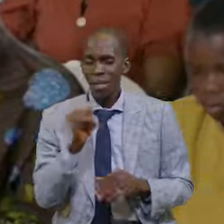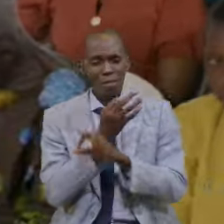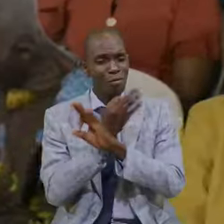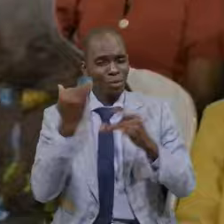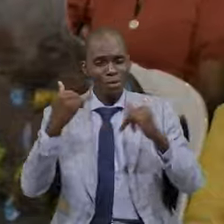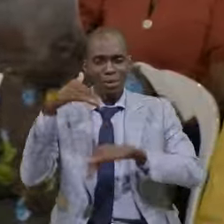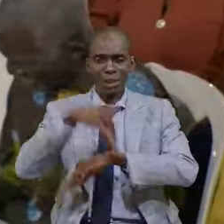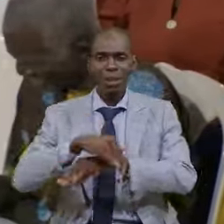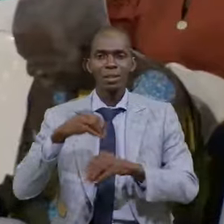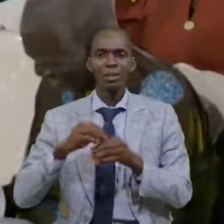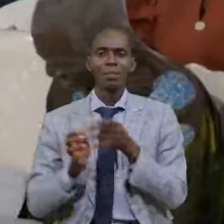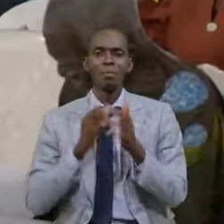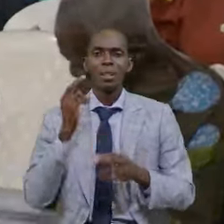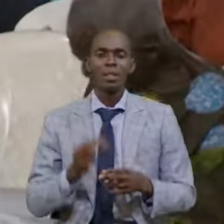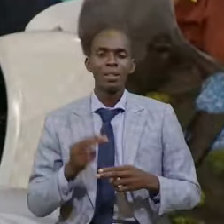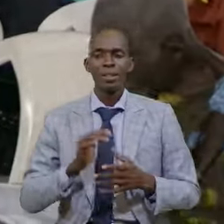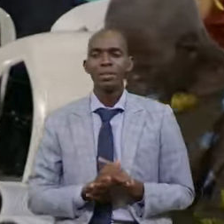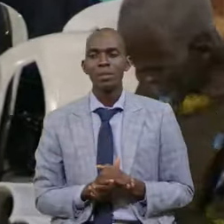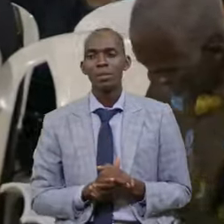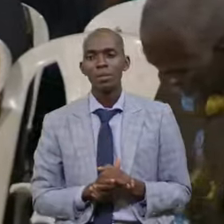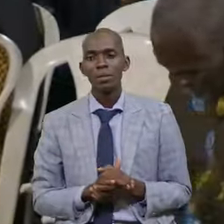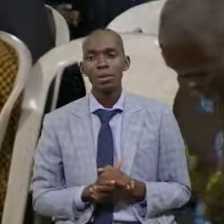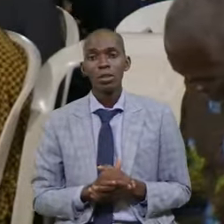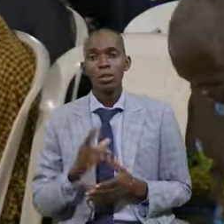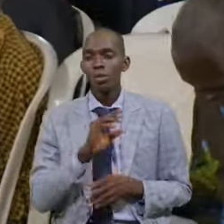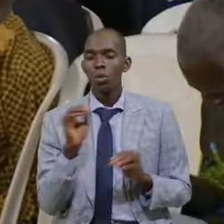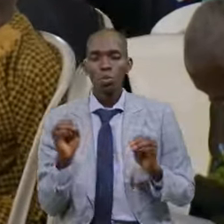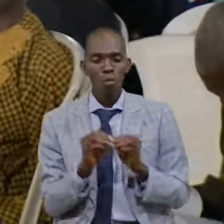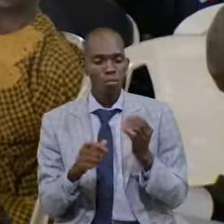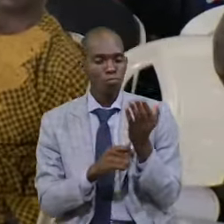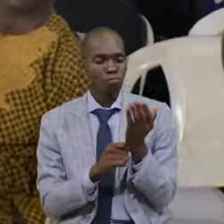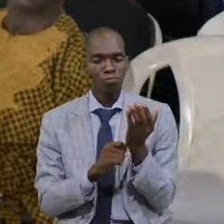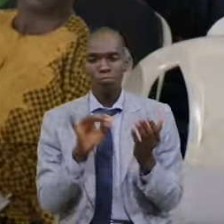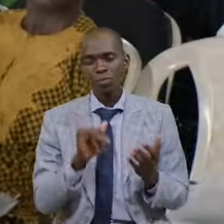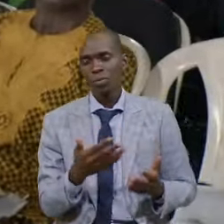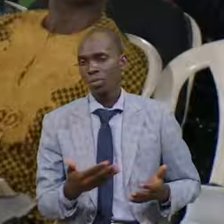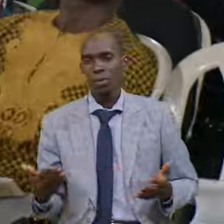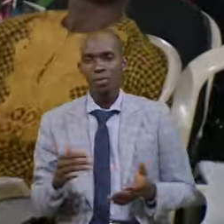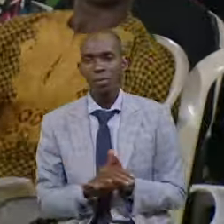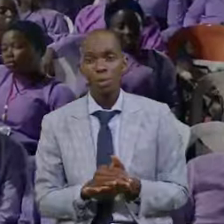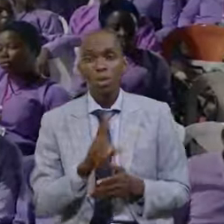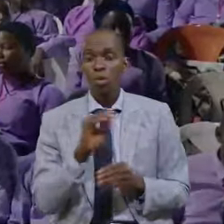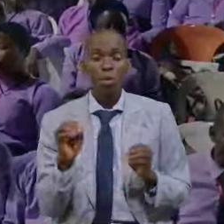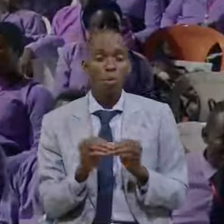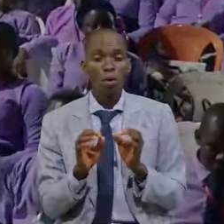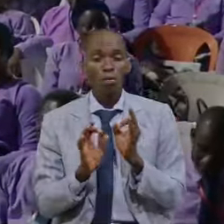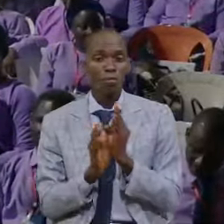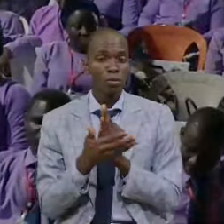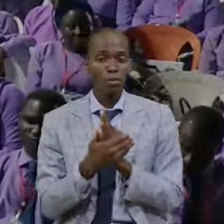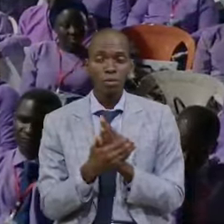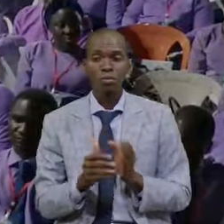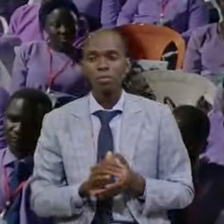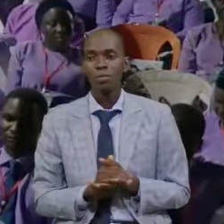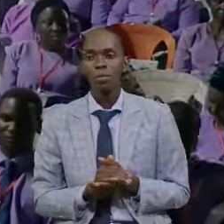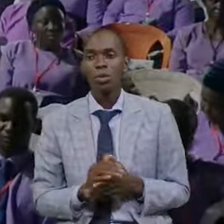free. No more sensuality. No more fornication. No